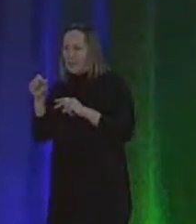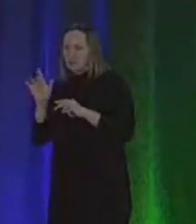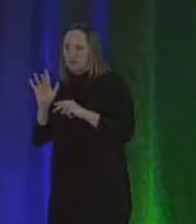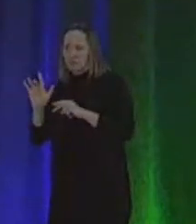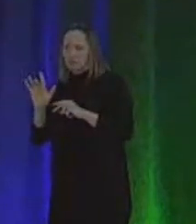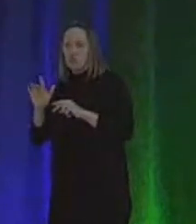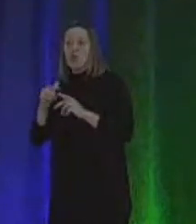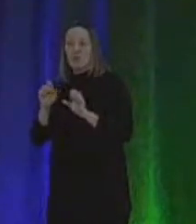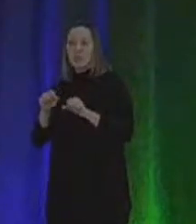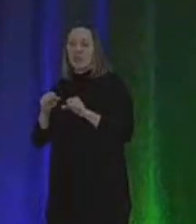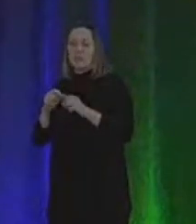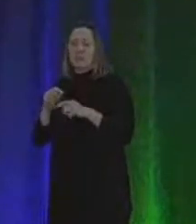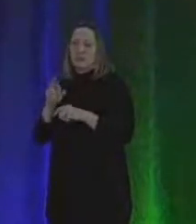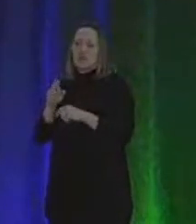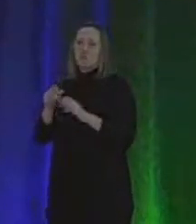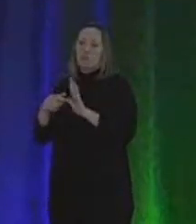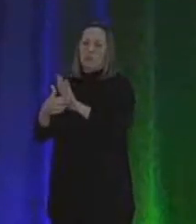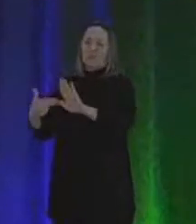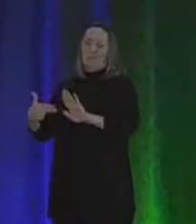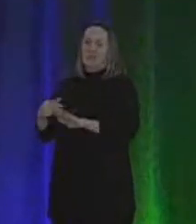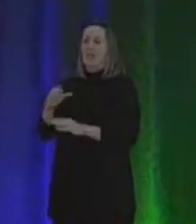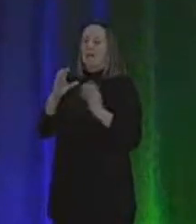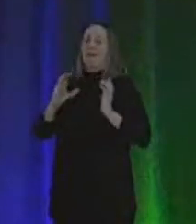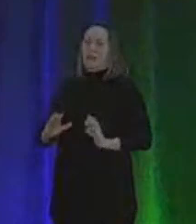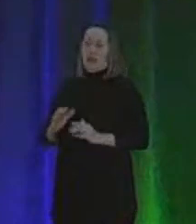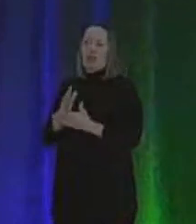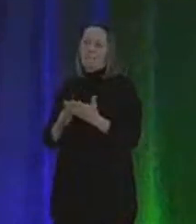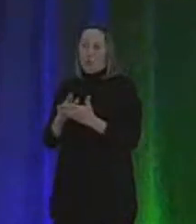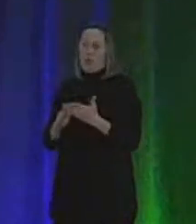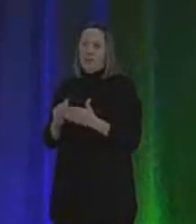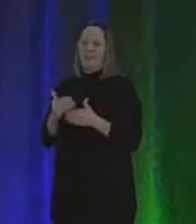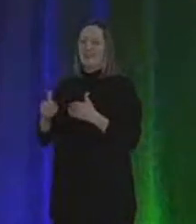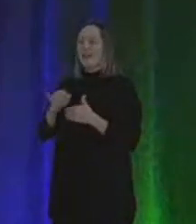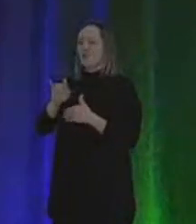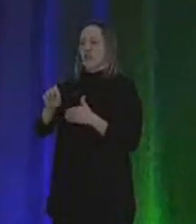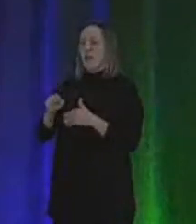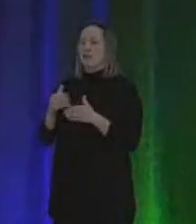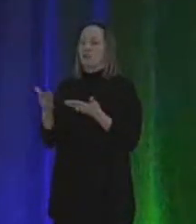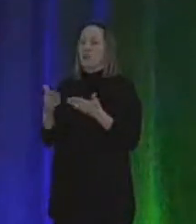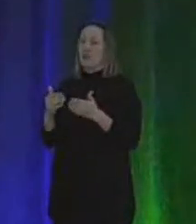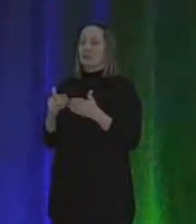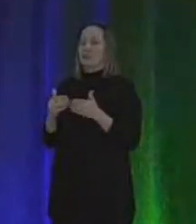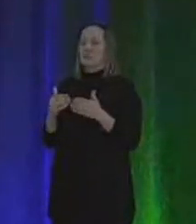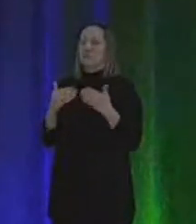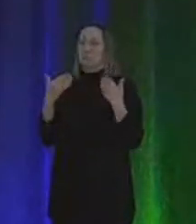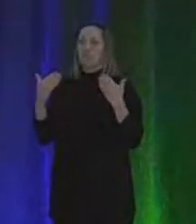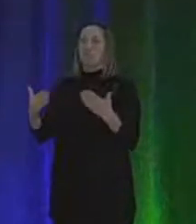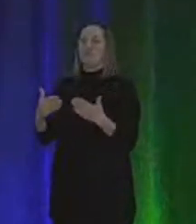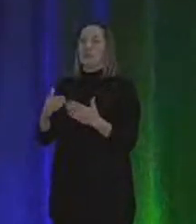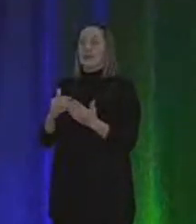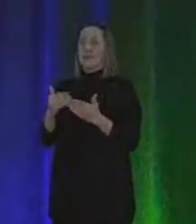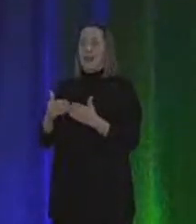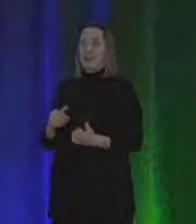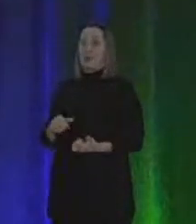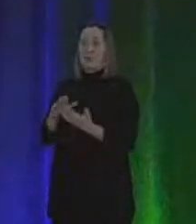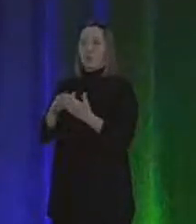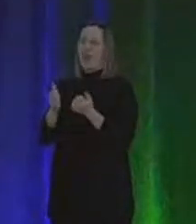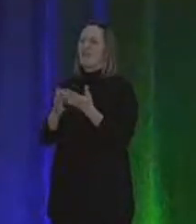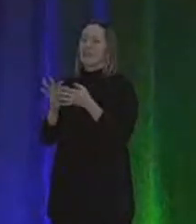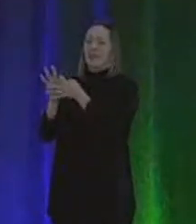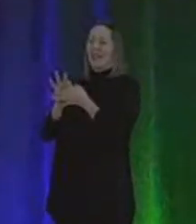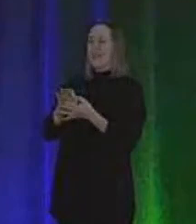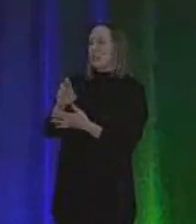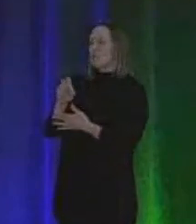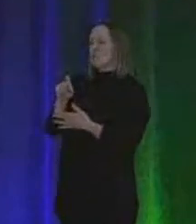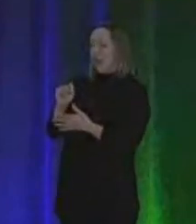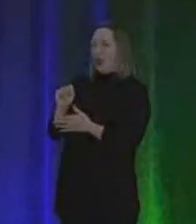as client components. And this really falls in line with Next.js's server-first approach in the app router, where everything is a React component by